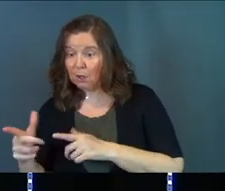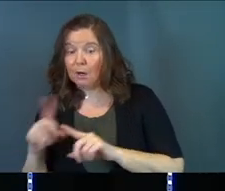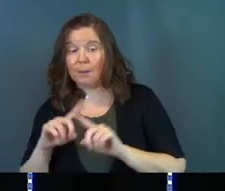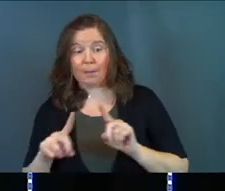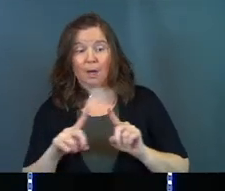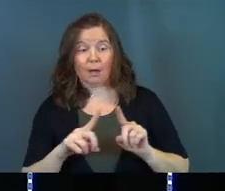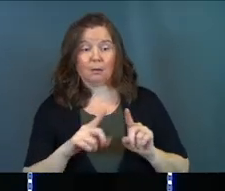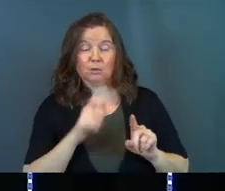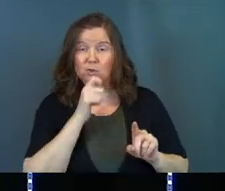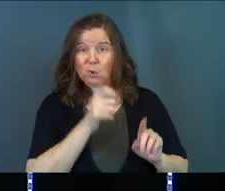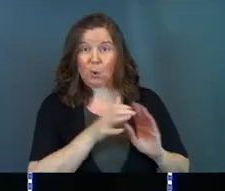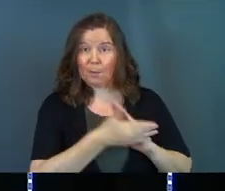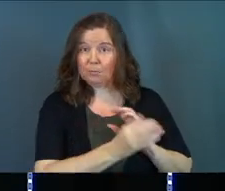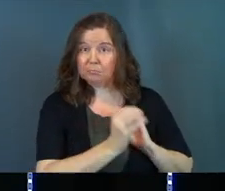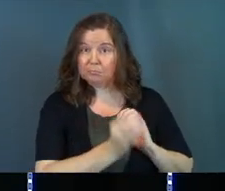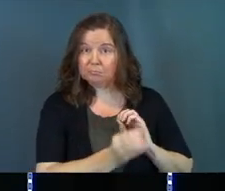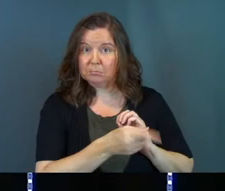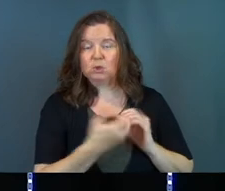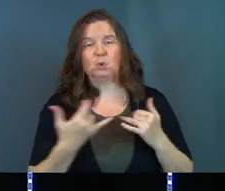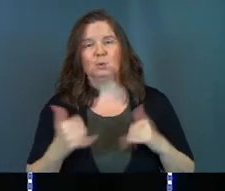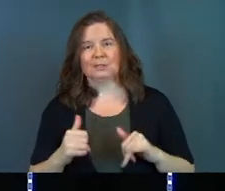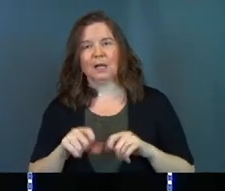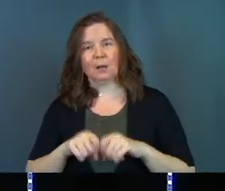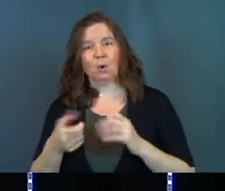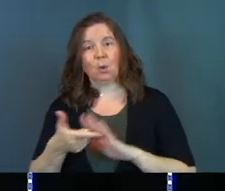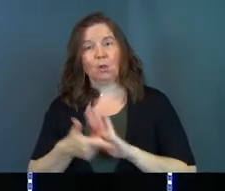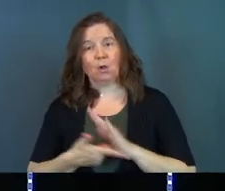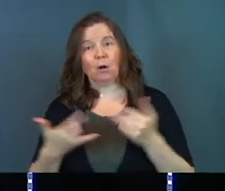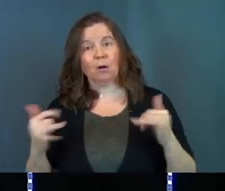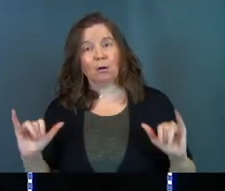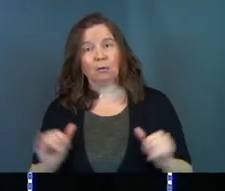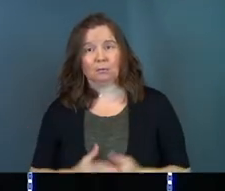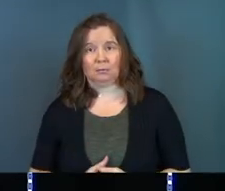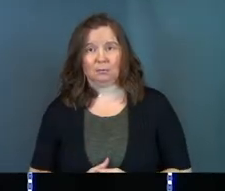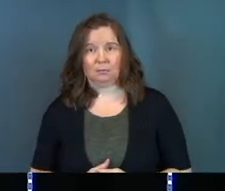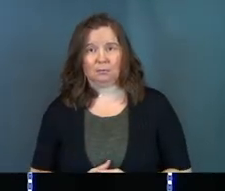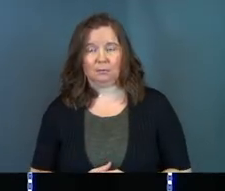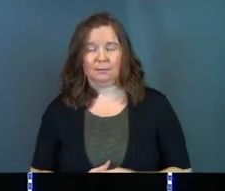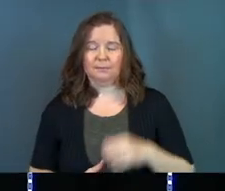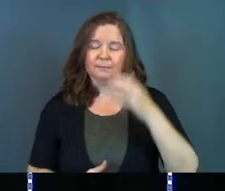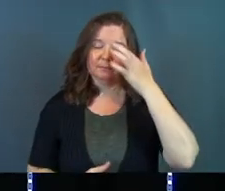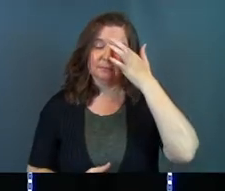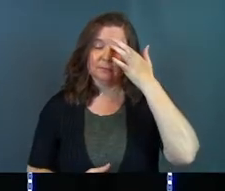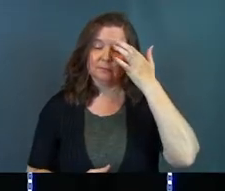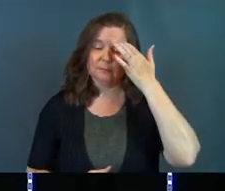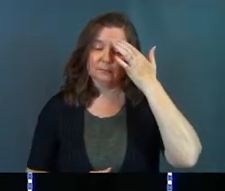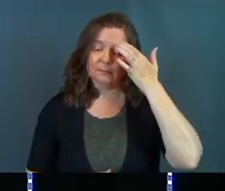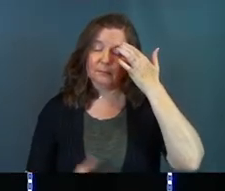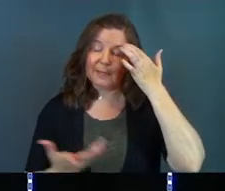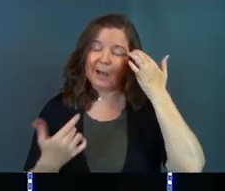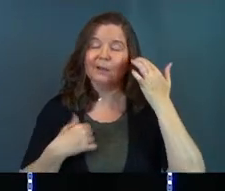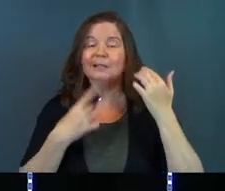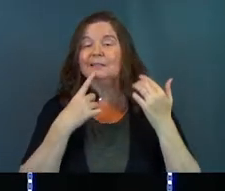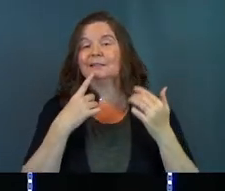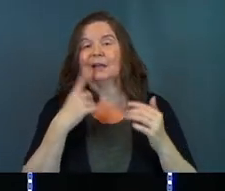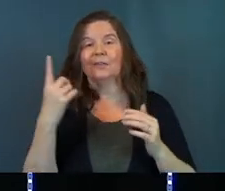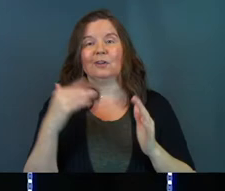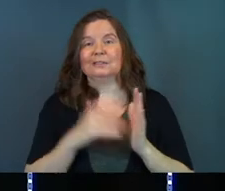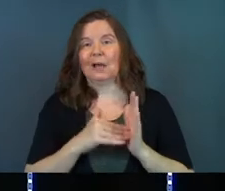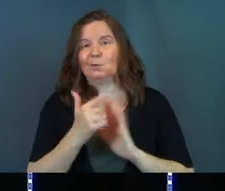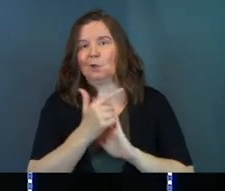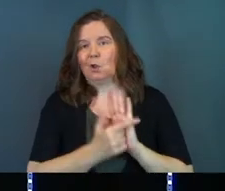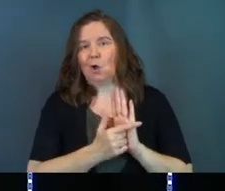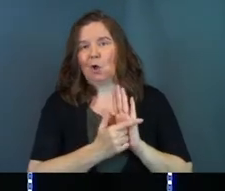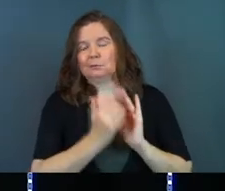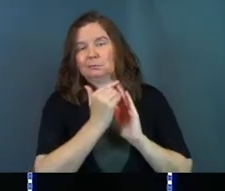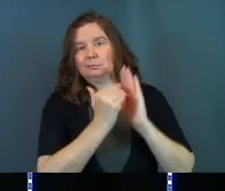but do not commit adultery, you have still broken the law. Now, let's just say there's 1,000 laws